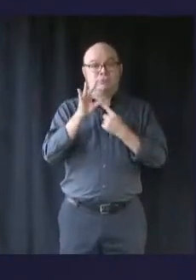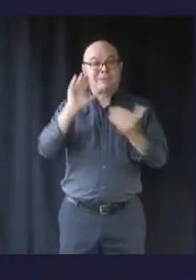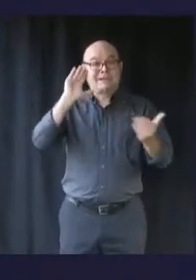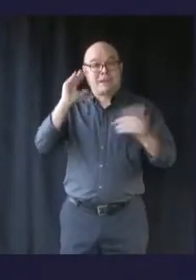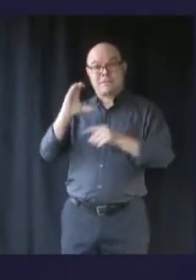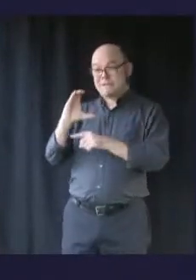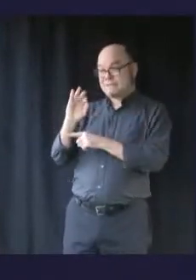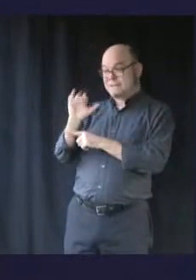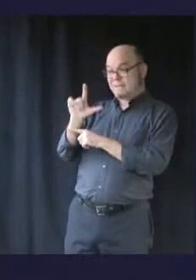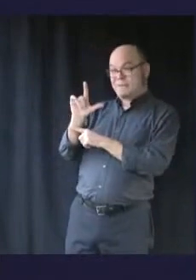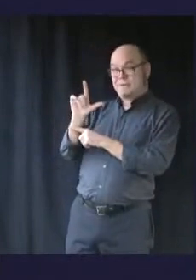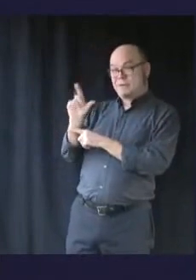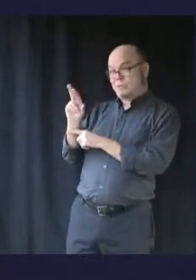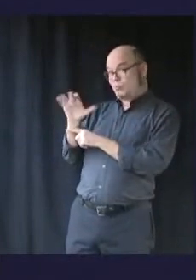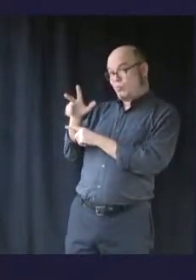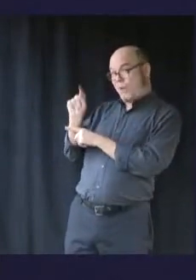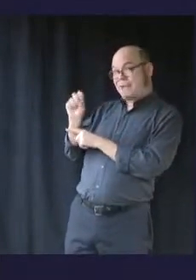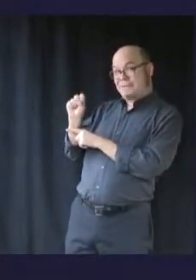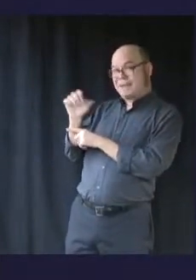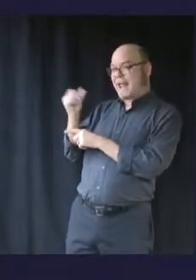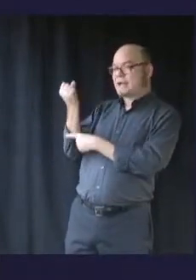equal justice here at home.